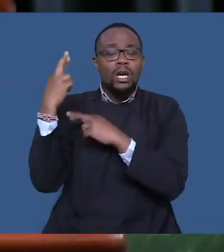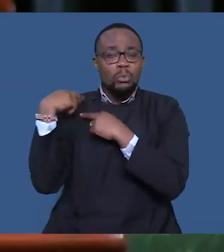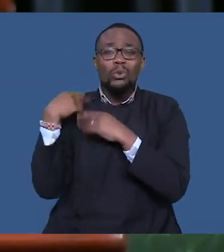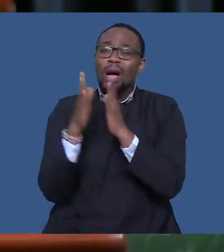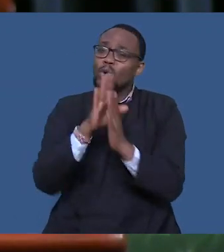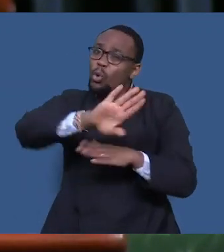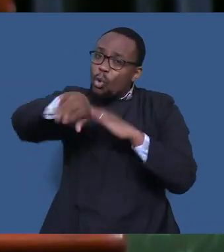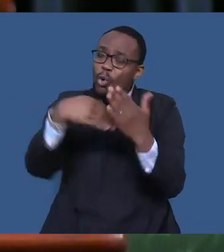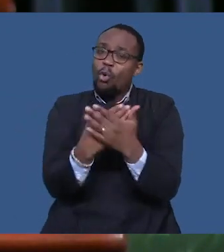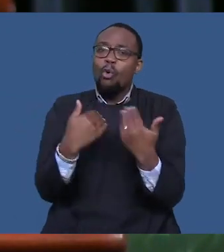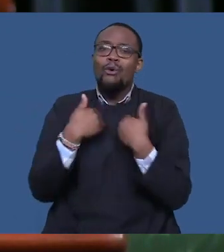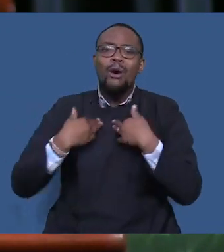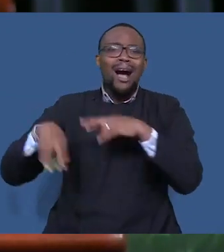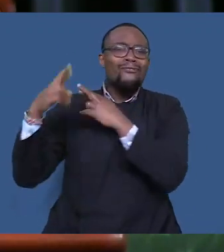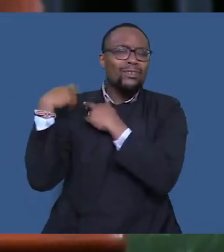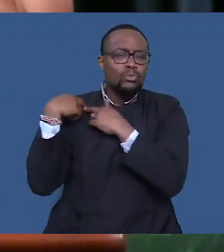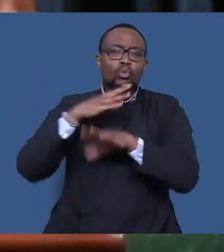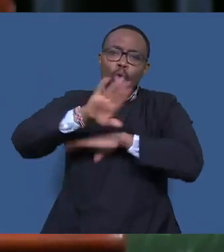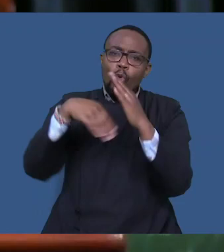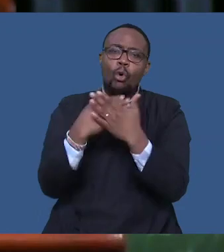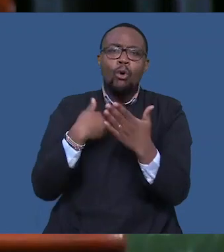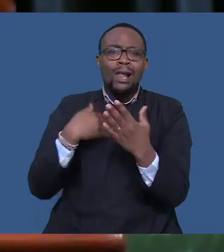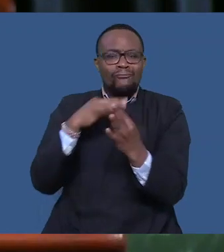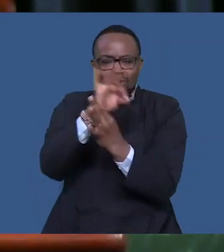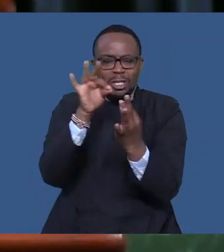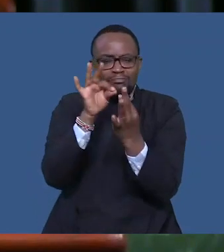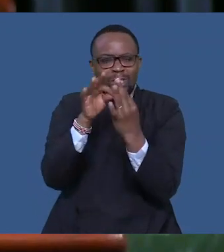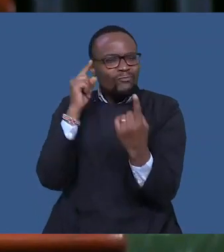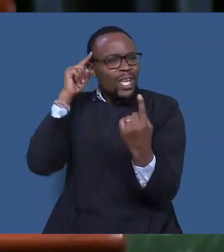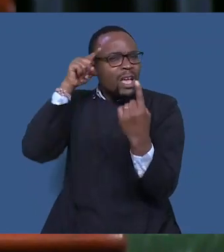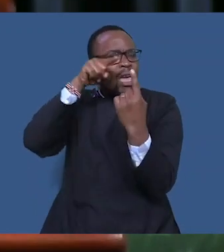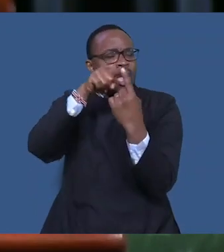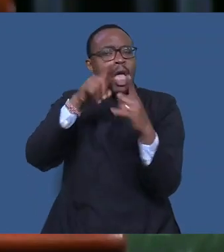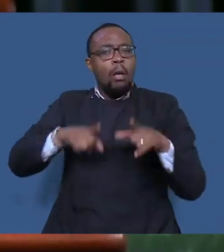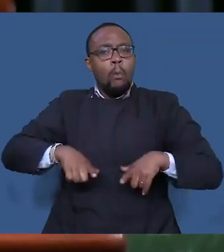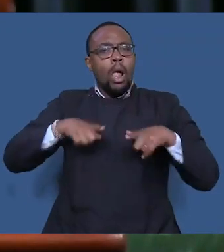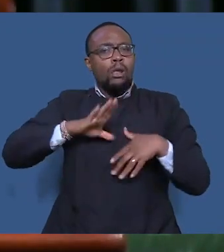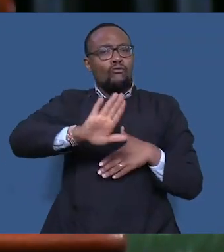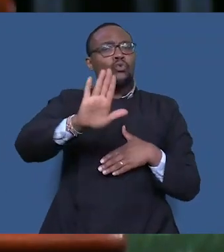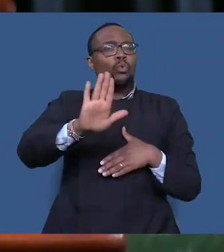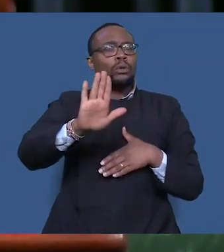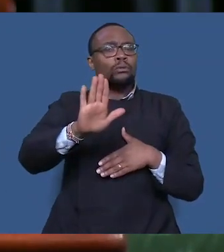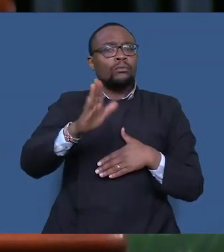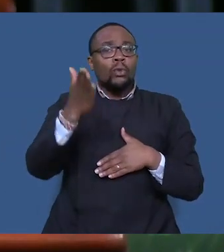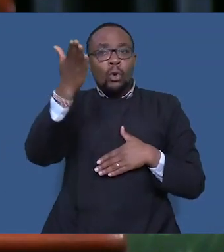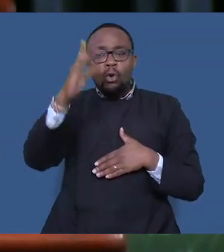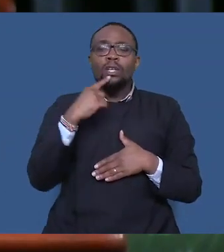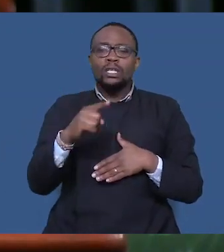every one of us has a calling in specific areas or spheres of influence that God would have us